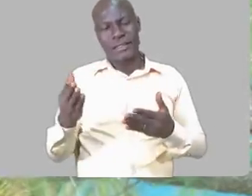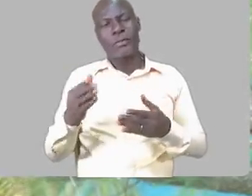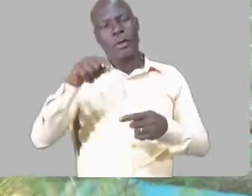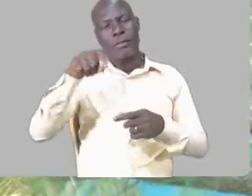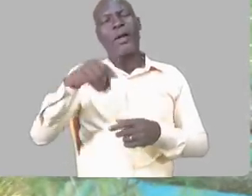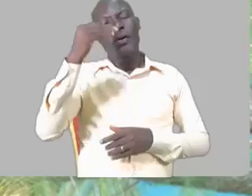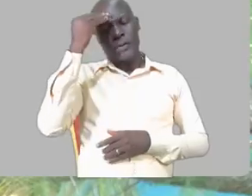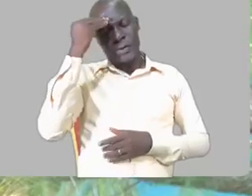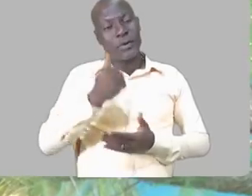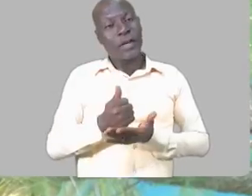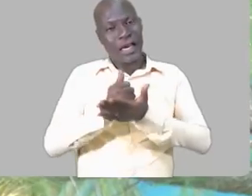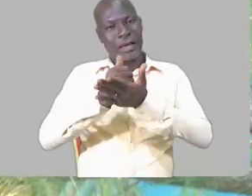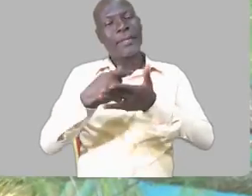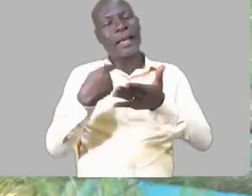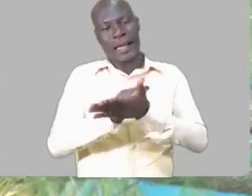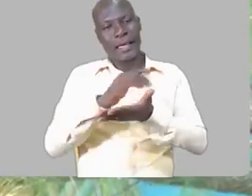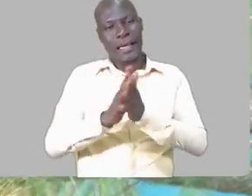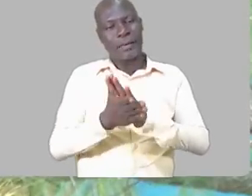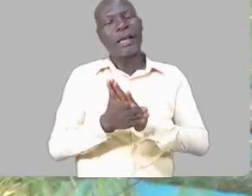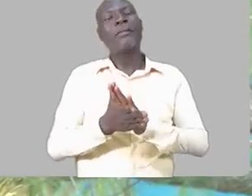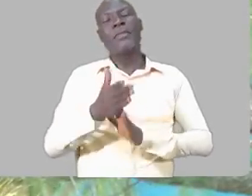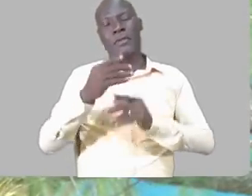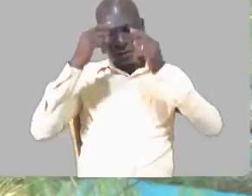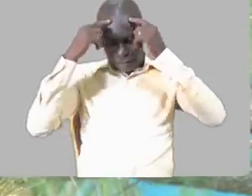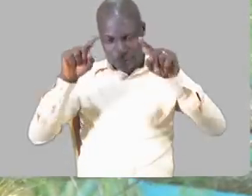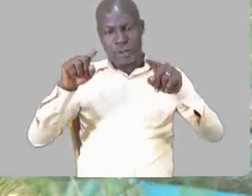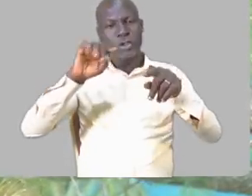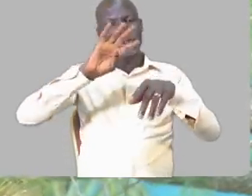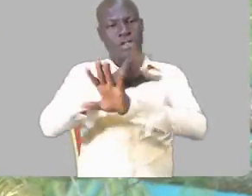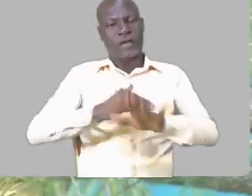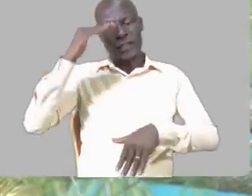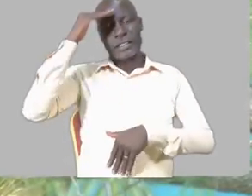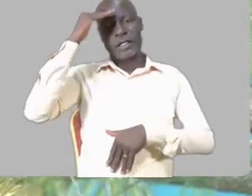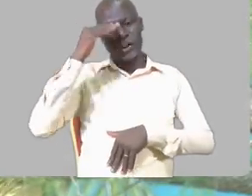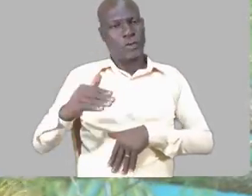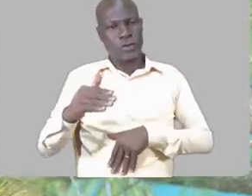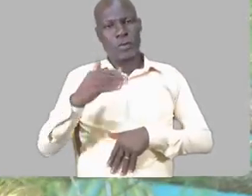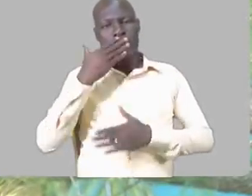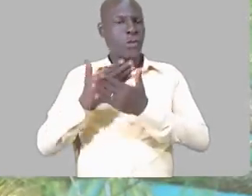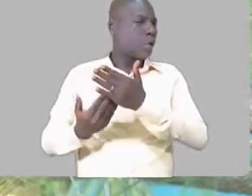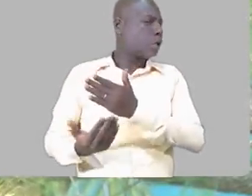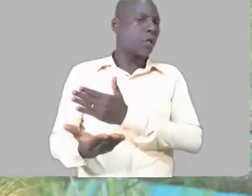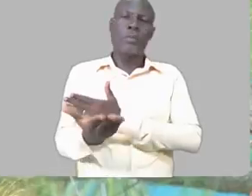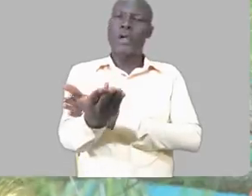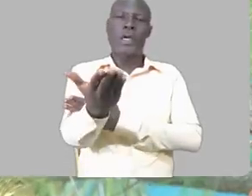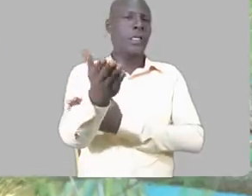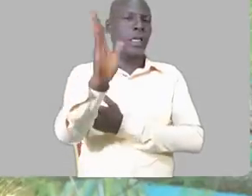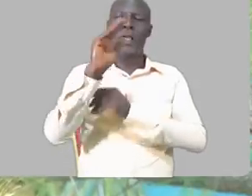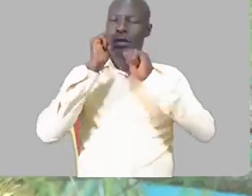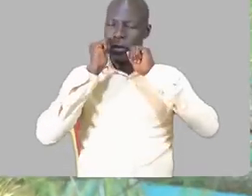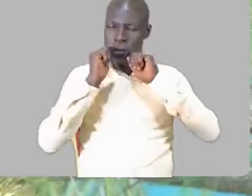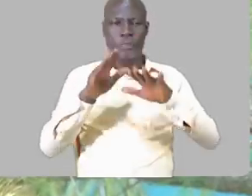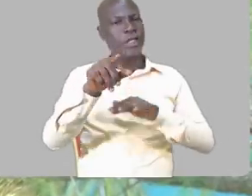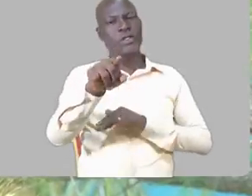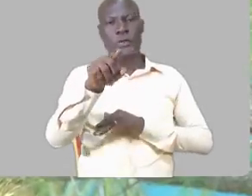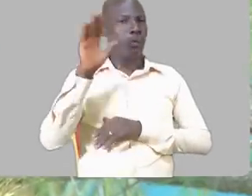no na eboa ma o my Ghana ekoso. The churches of Christ salute you and good morning.